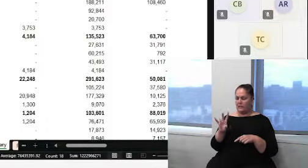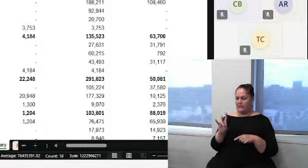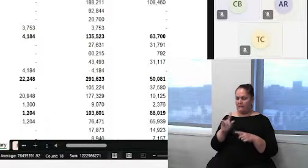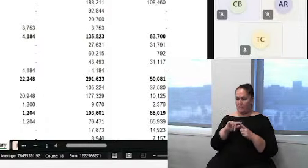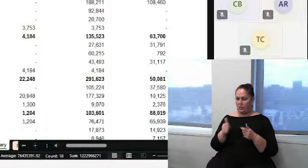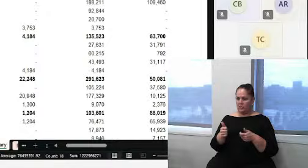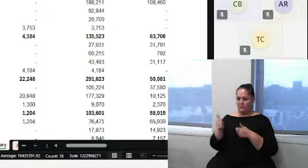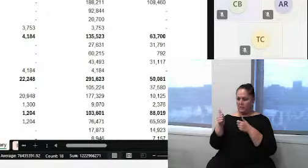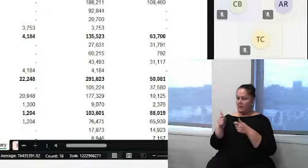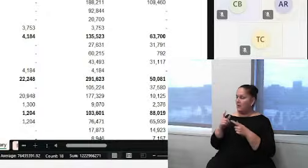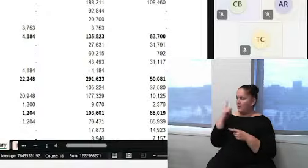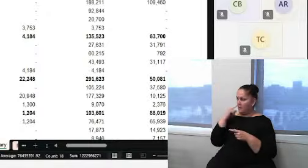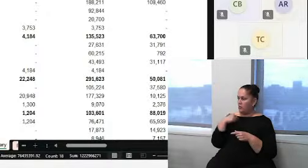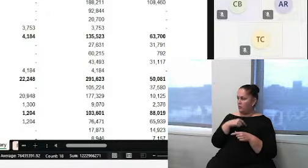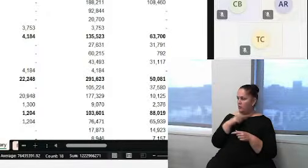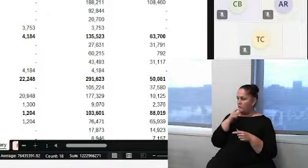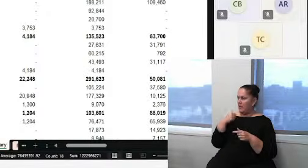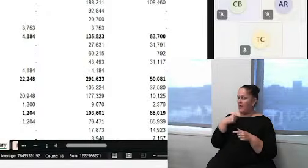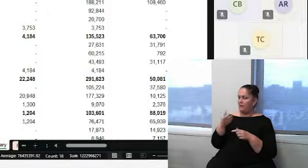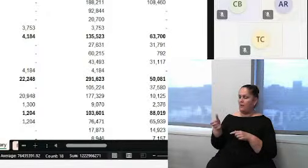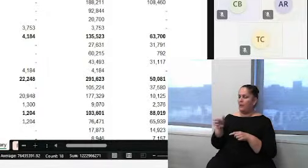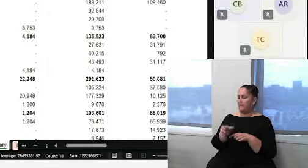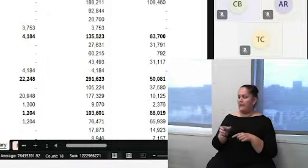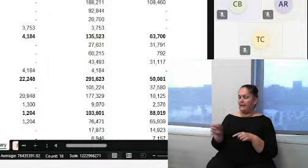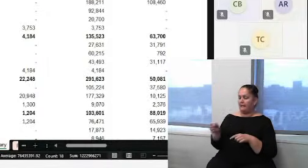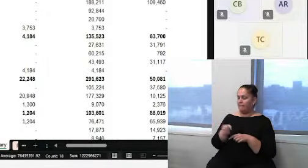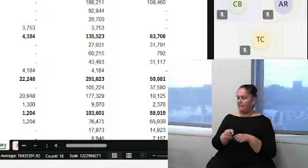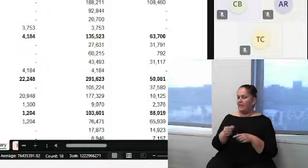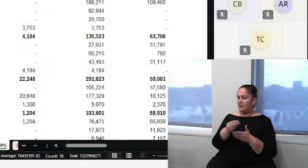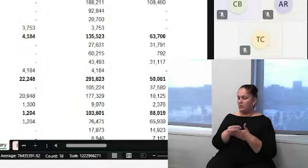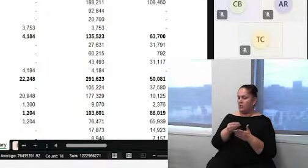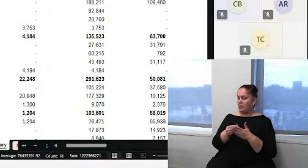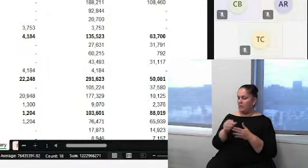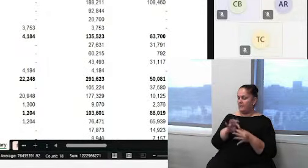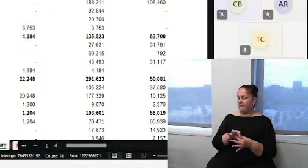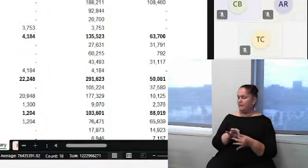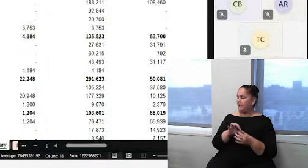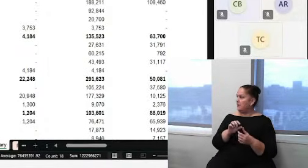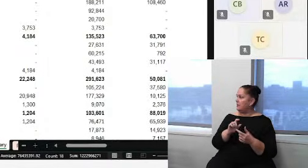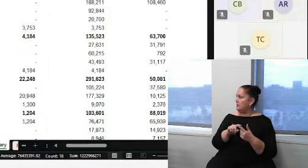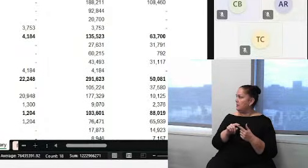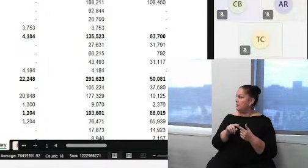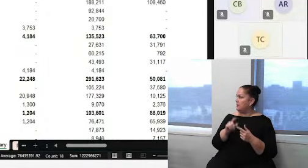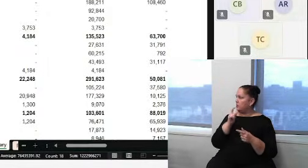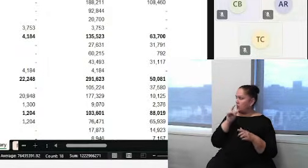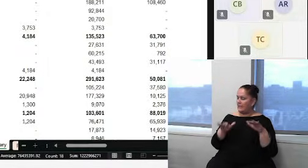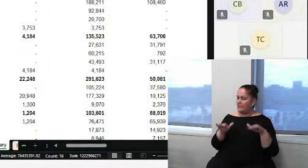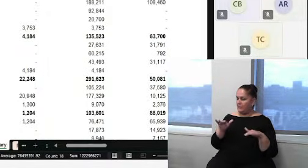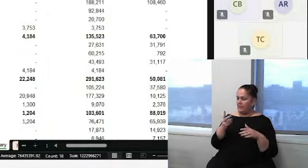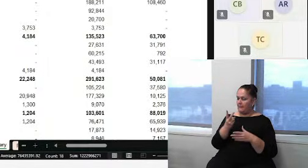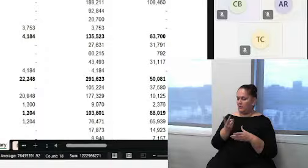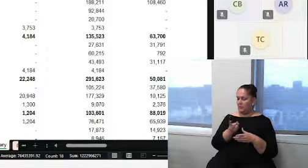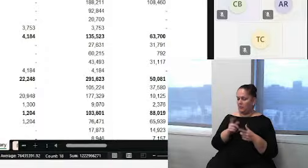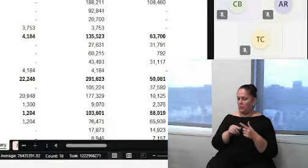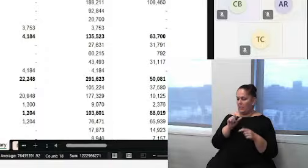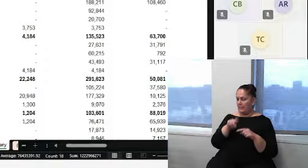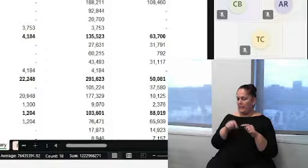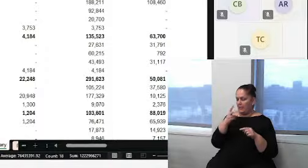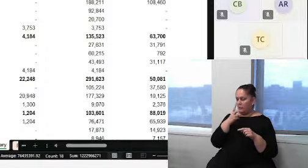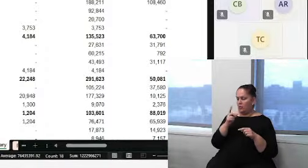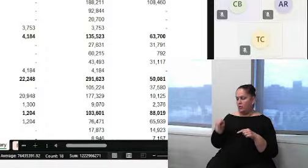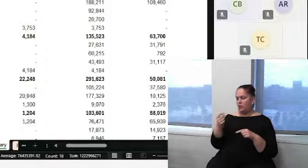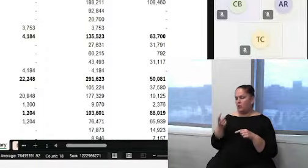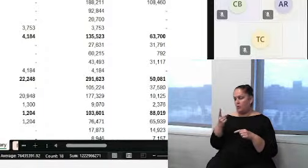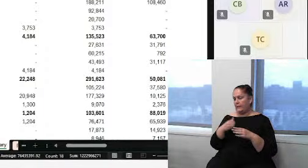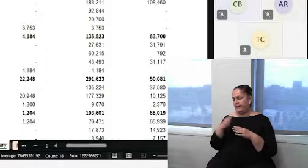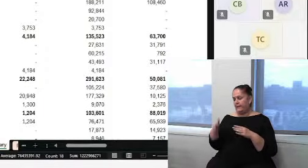27 because you haven't ramped up yet, right? Because we also have obligated dollars as well in regards to the funds that are obligated and allocated. So there's a balance between the two. I don't want